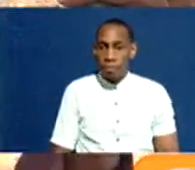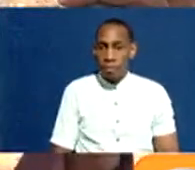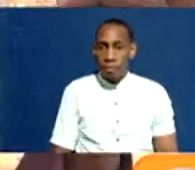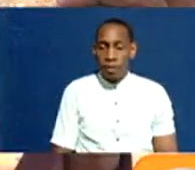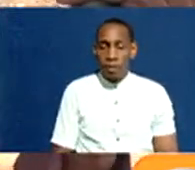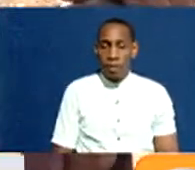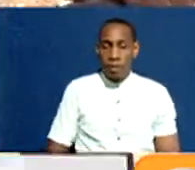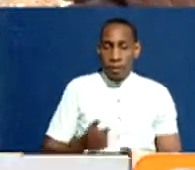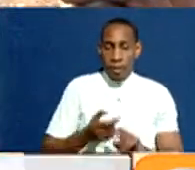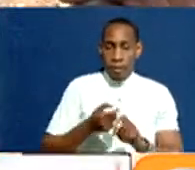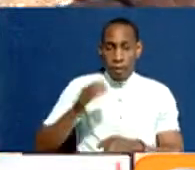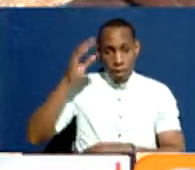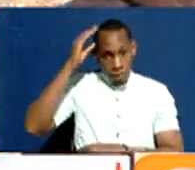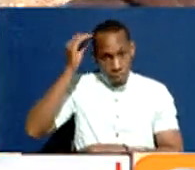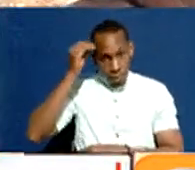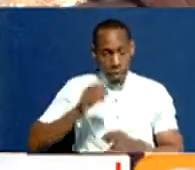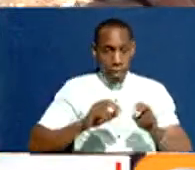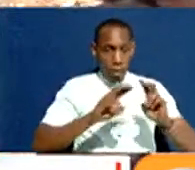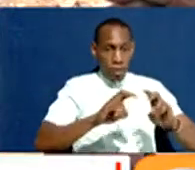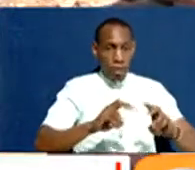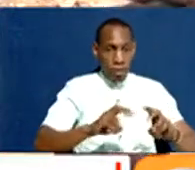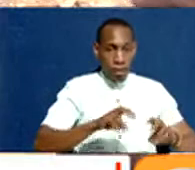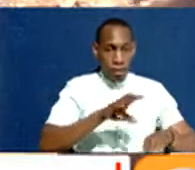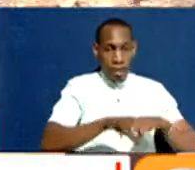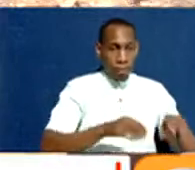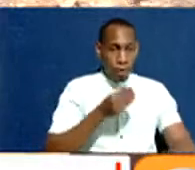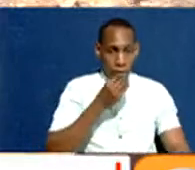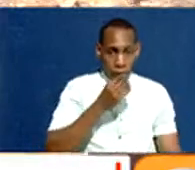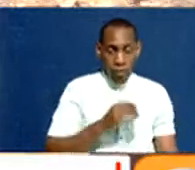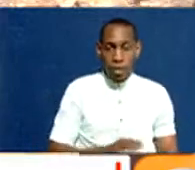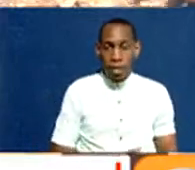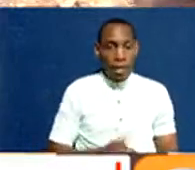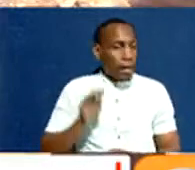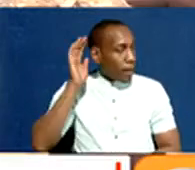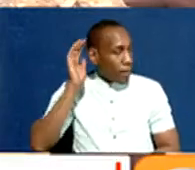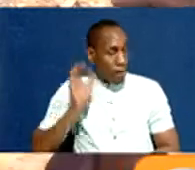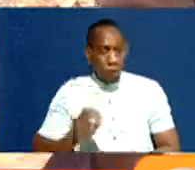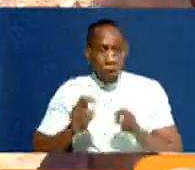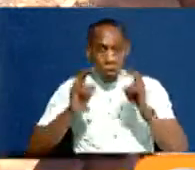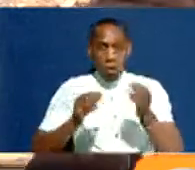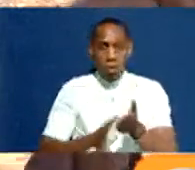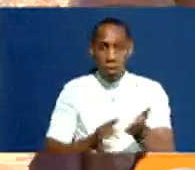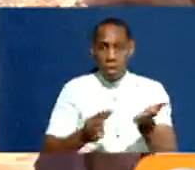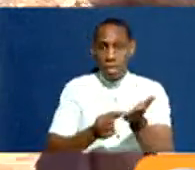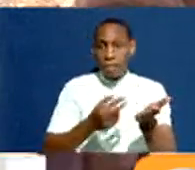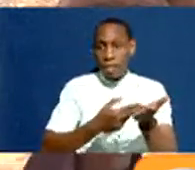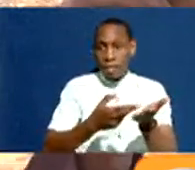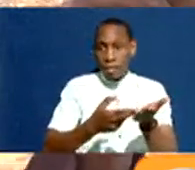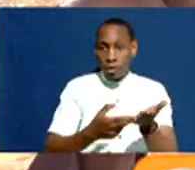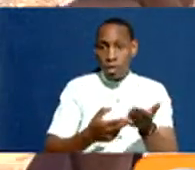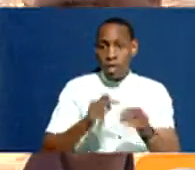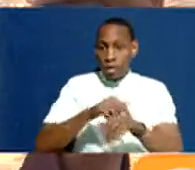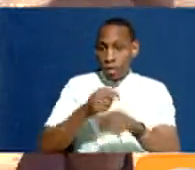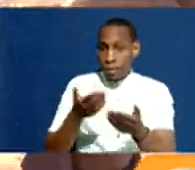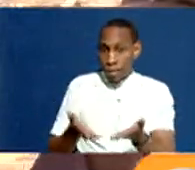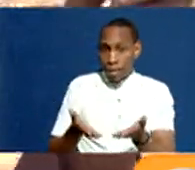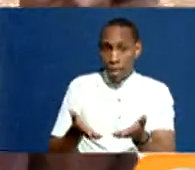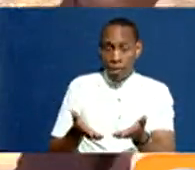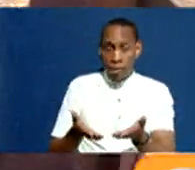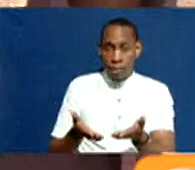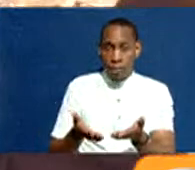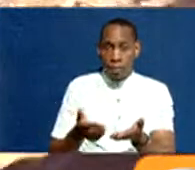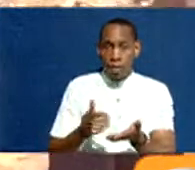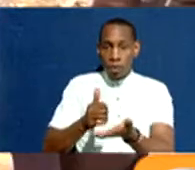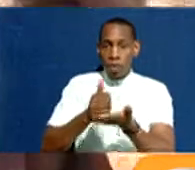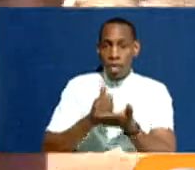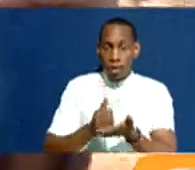Nimetoka Somalia kutafuta mifugo wangu chakula. Sijawahi sikia mambo ya SIM registration. Kwa sasa tunapata msaada